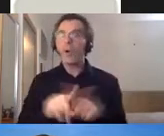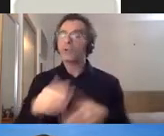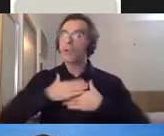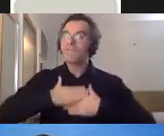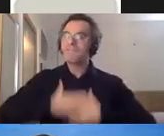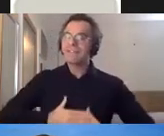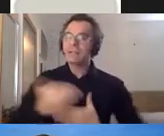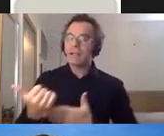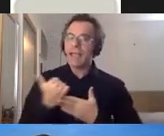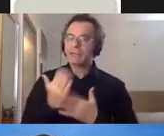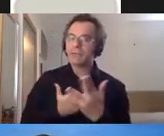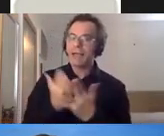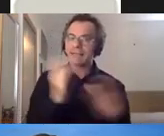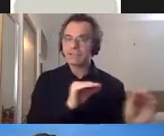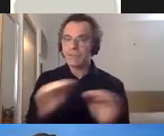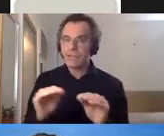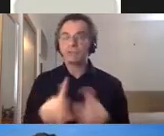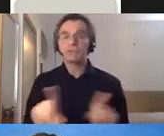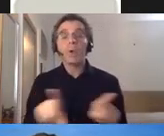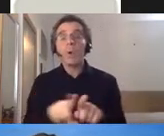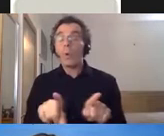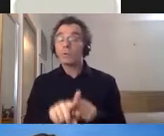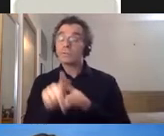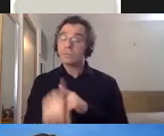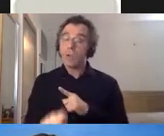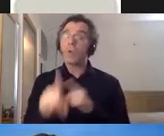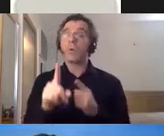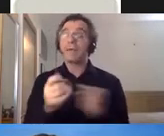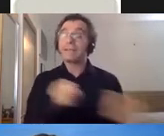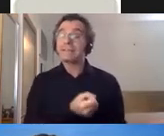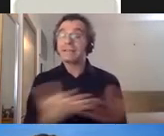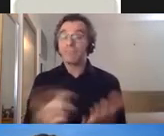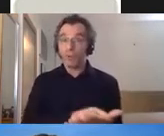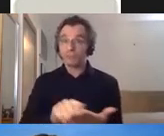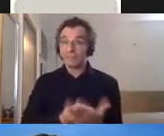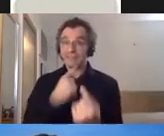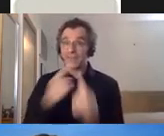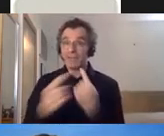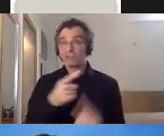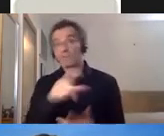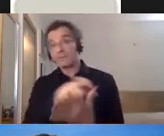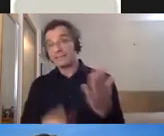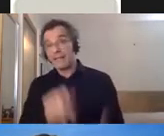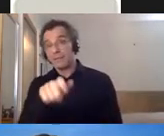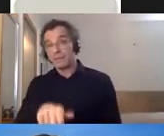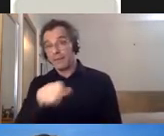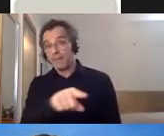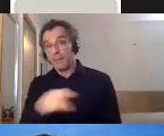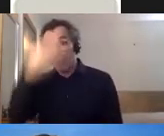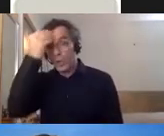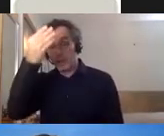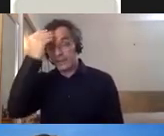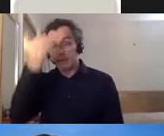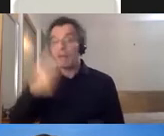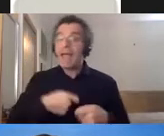accessing education. And 3, improving the delivery of written information to disabled learners. Any written information, such as